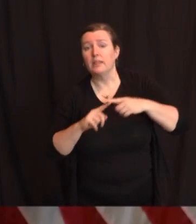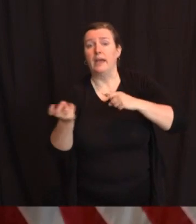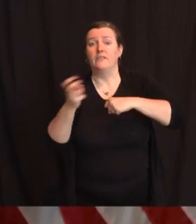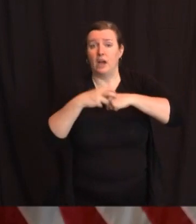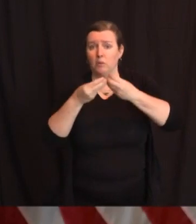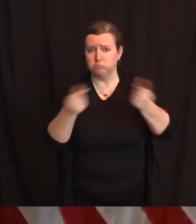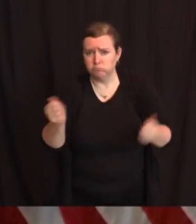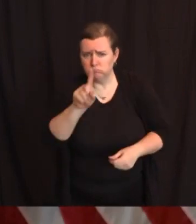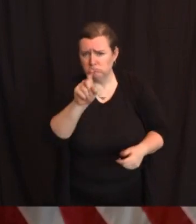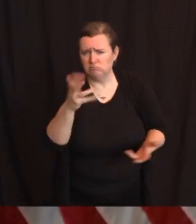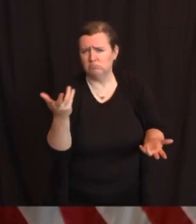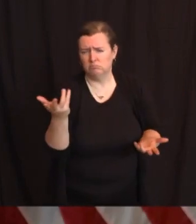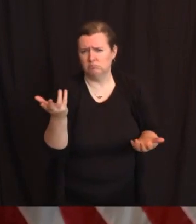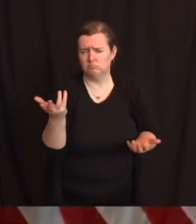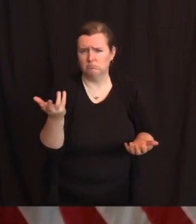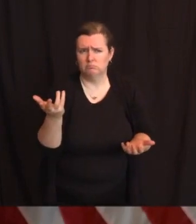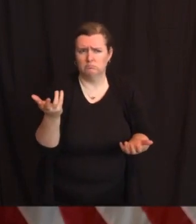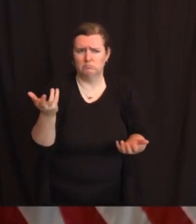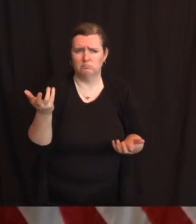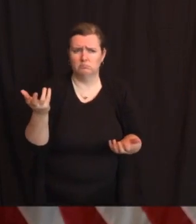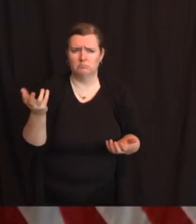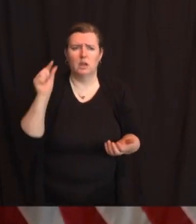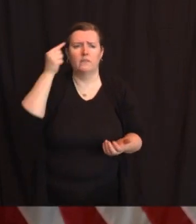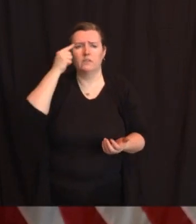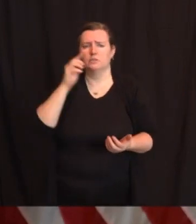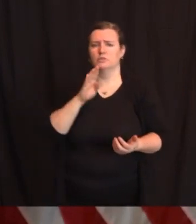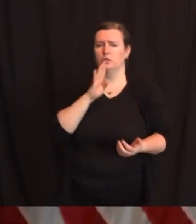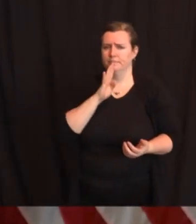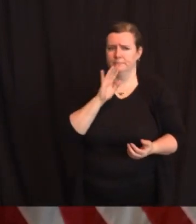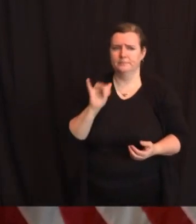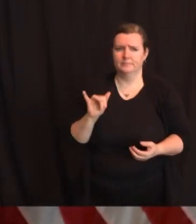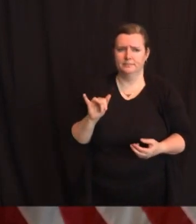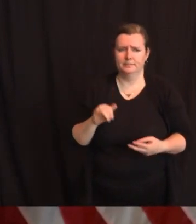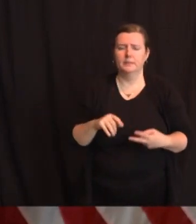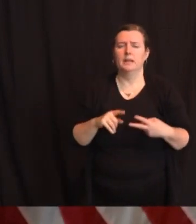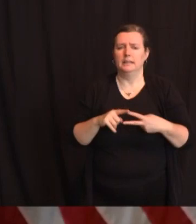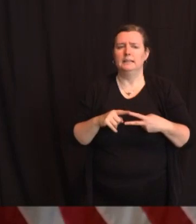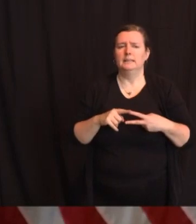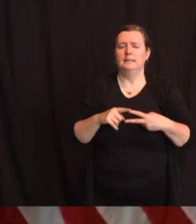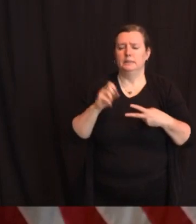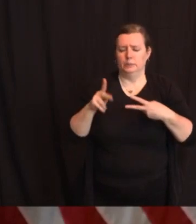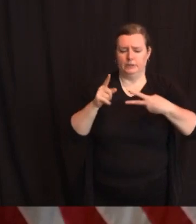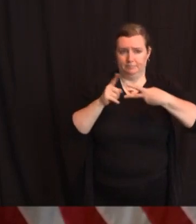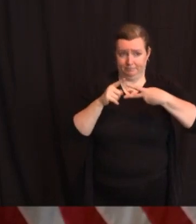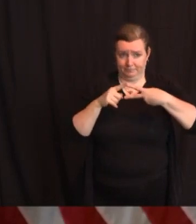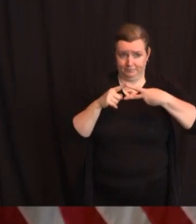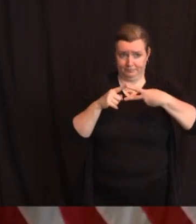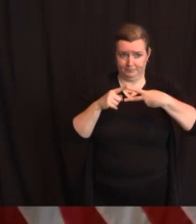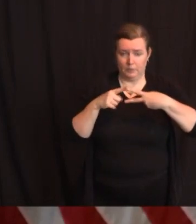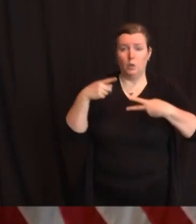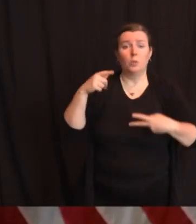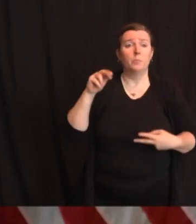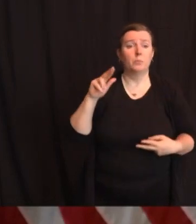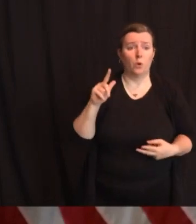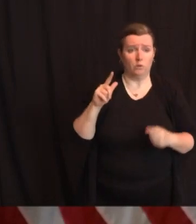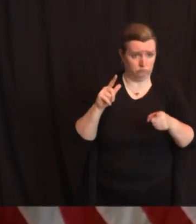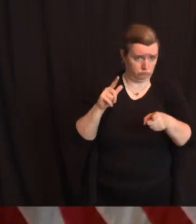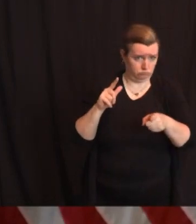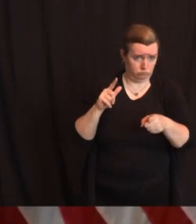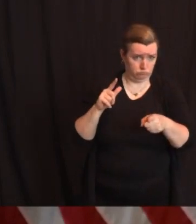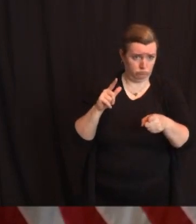So, listen, I think we've done a good job, Paul, of keeping, by the way, Paul, you said my one-man show is getting tired, but you